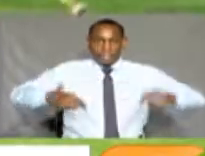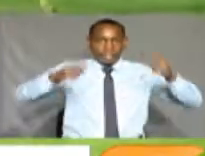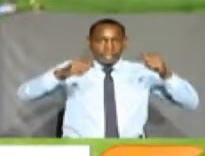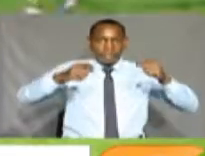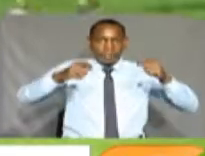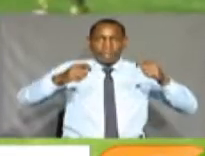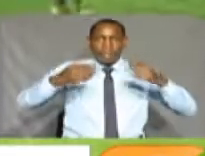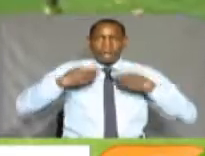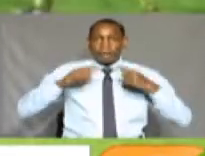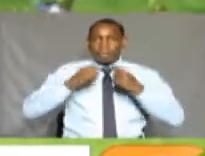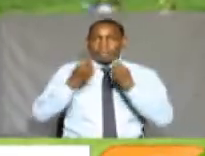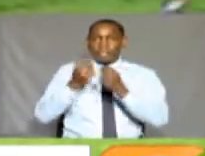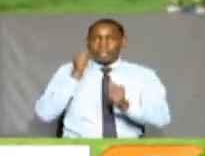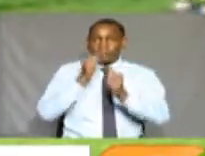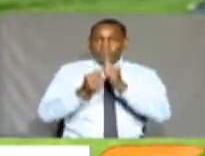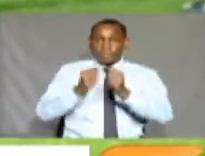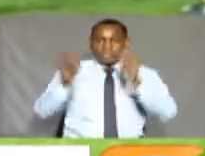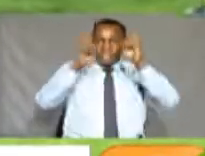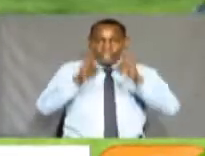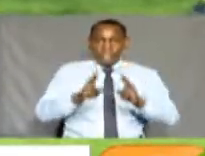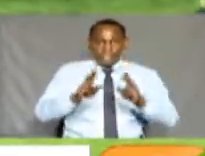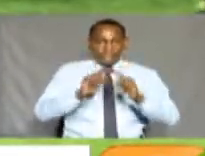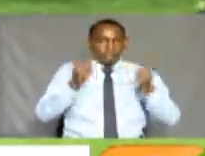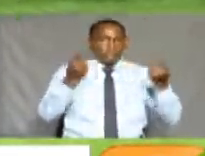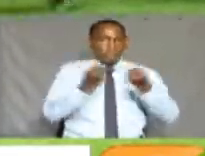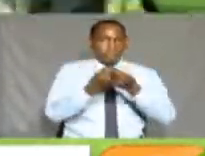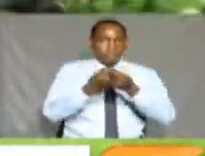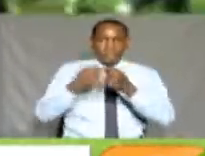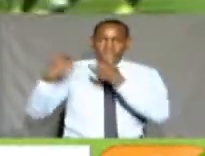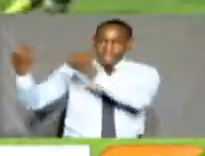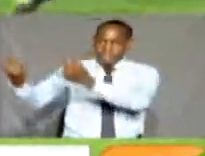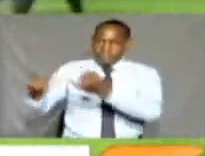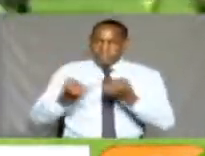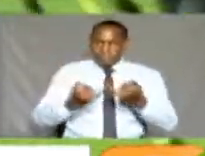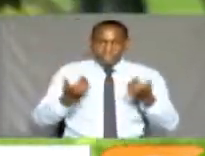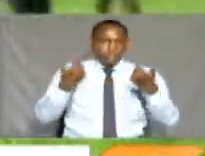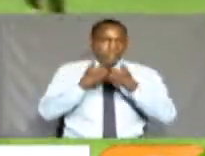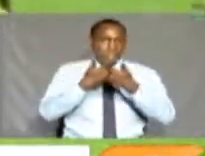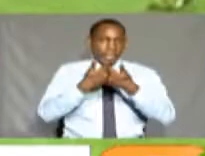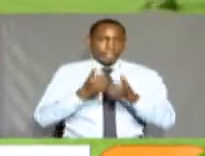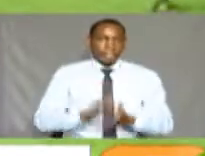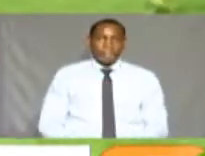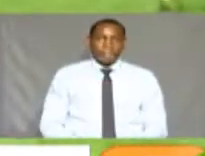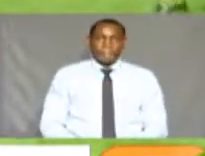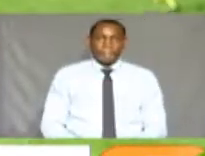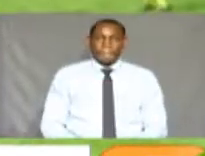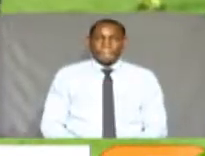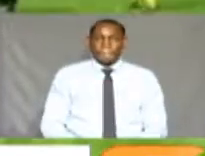will have a team competing against international teams in the invitational tournament.